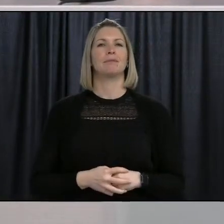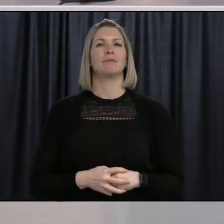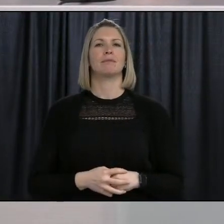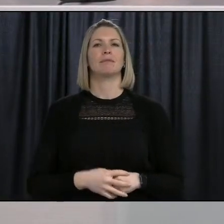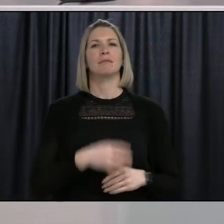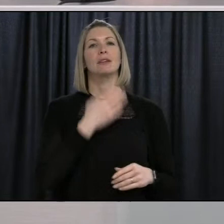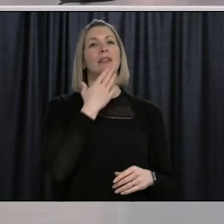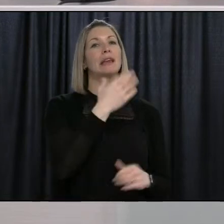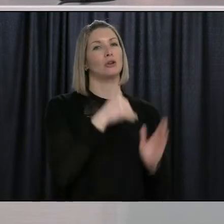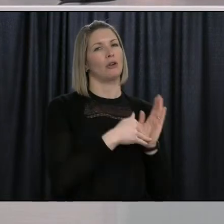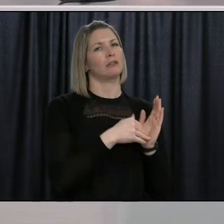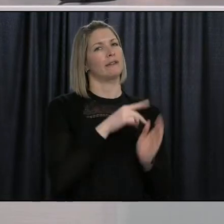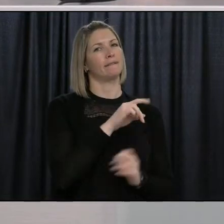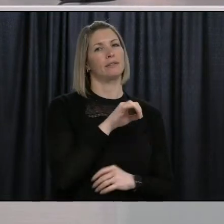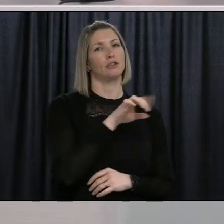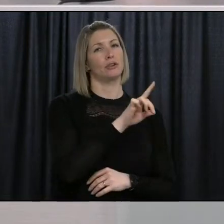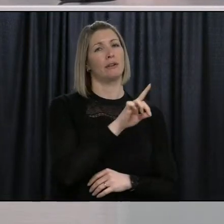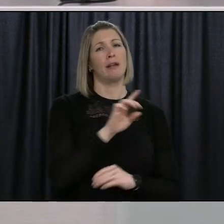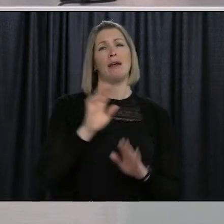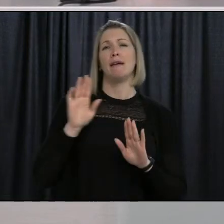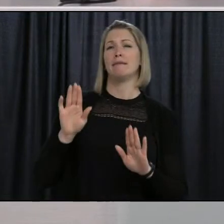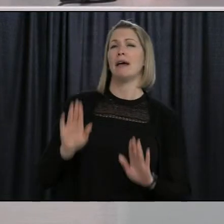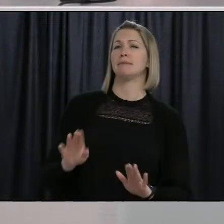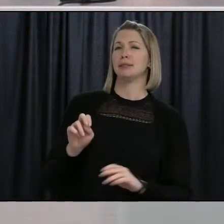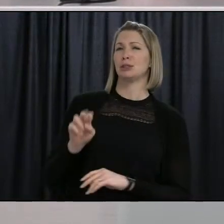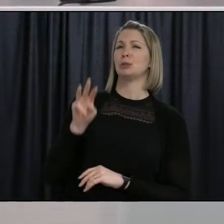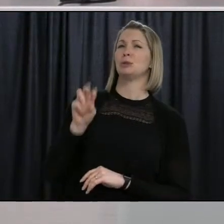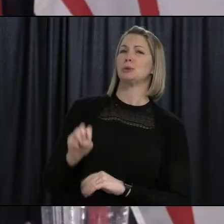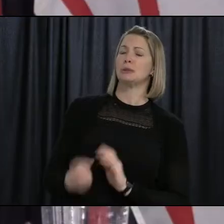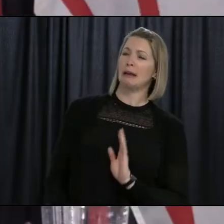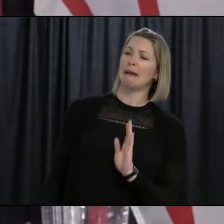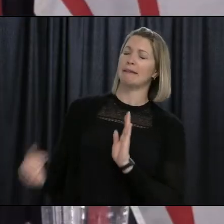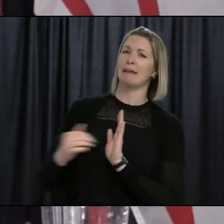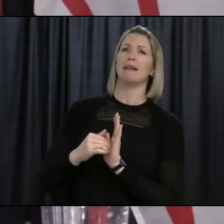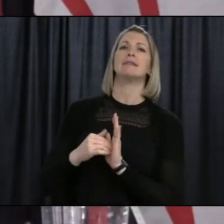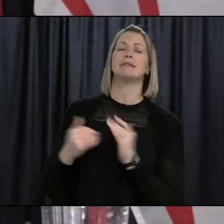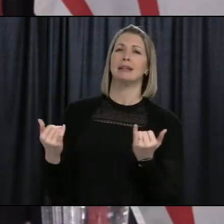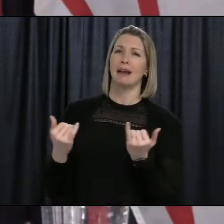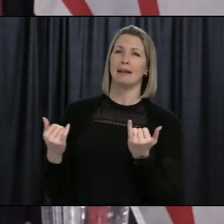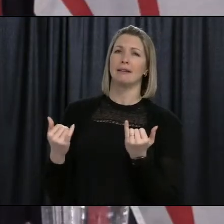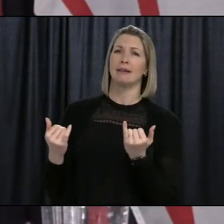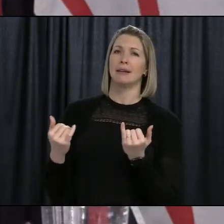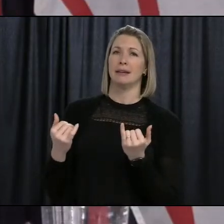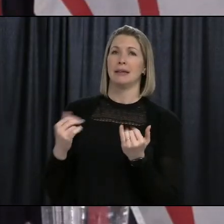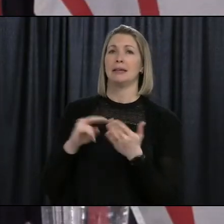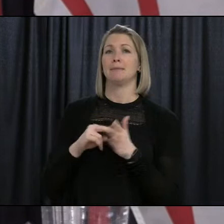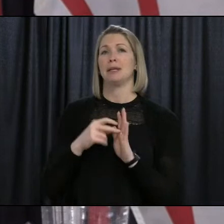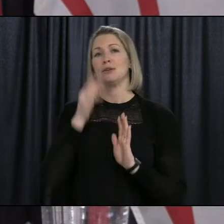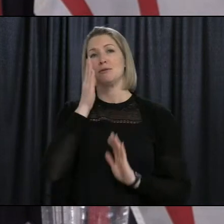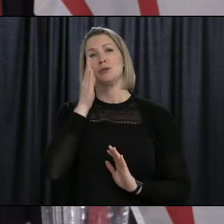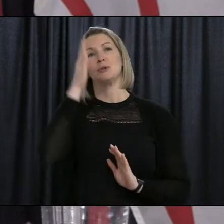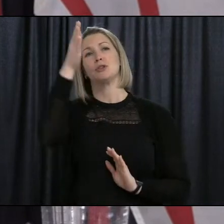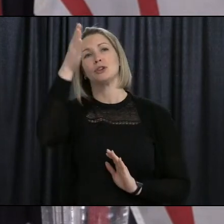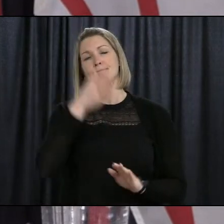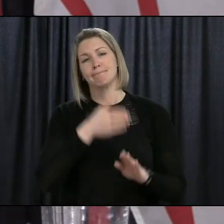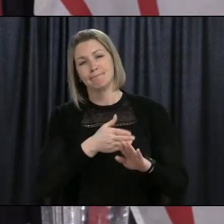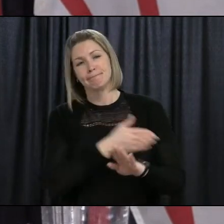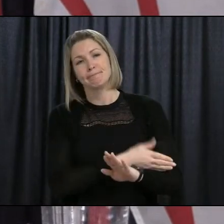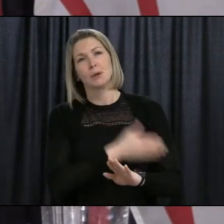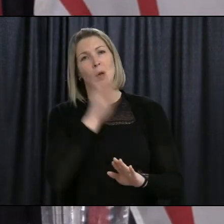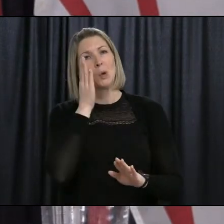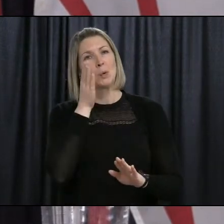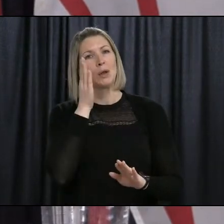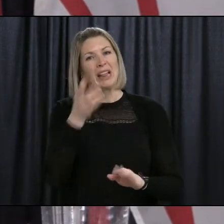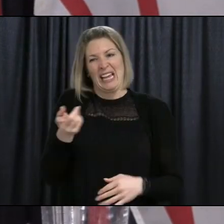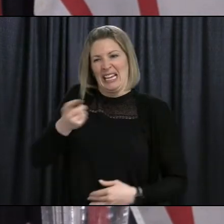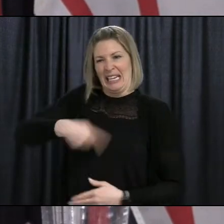Thank you, Dr. Fitzgerald. Some excellent news today for an optimistic future, for sure. Next week marks 1 year since the World